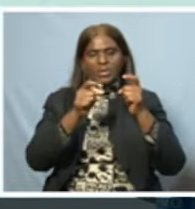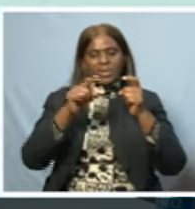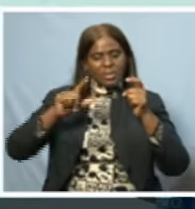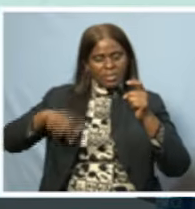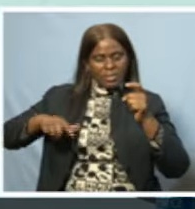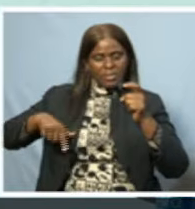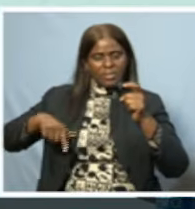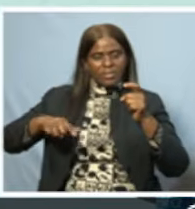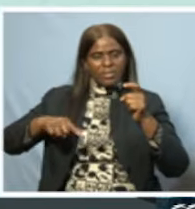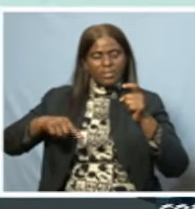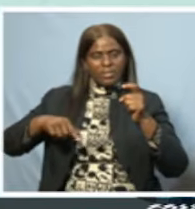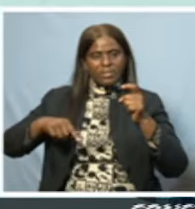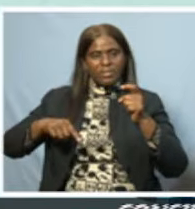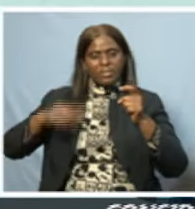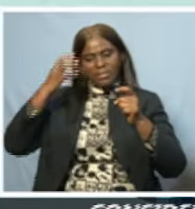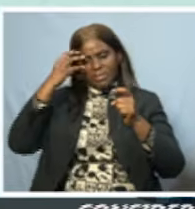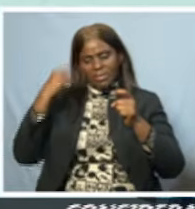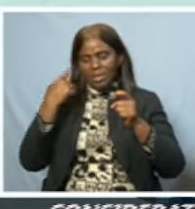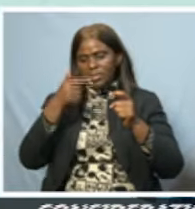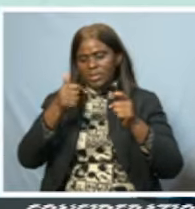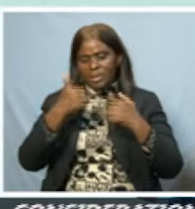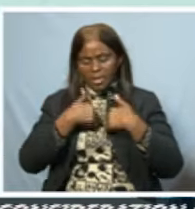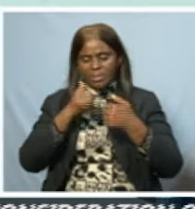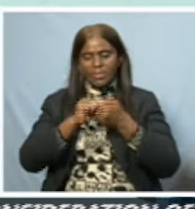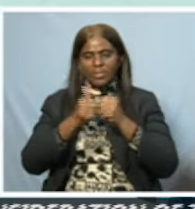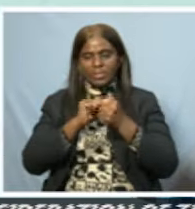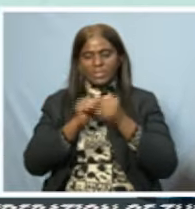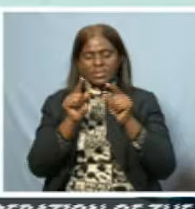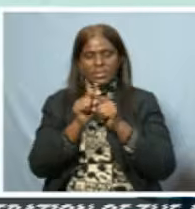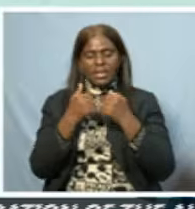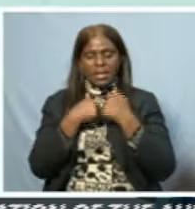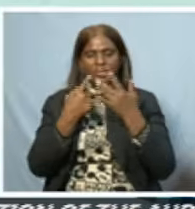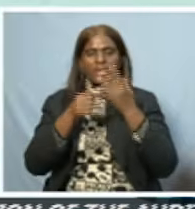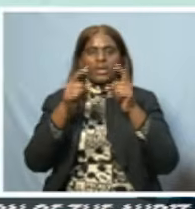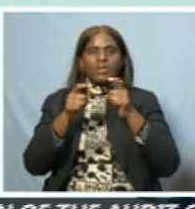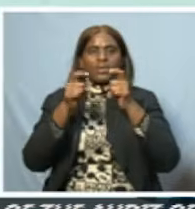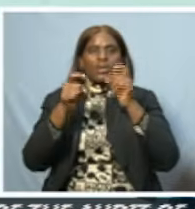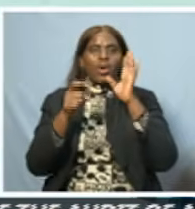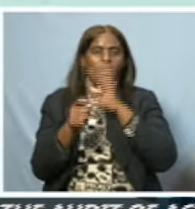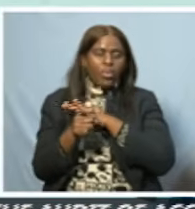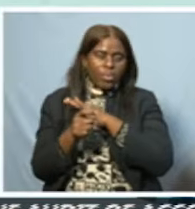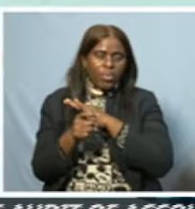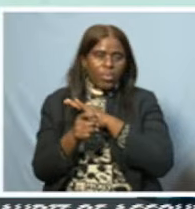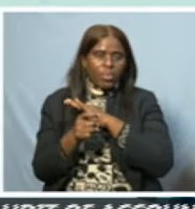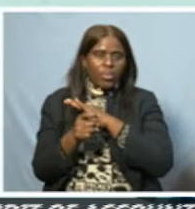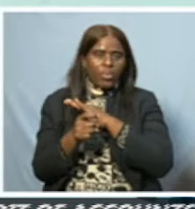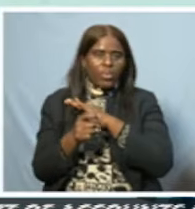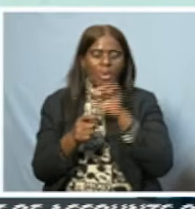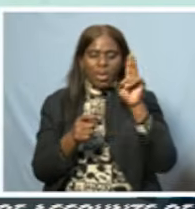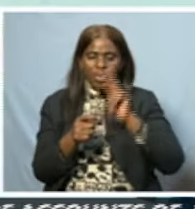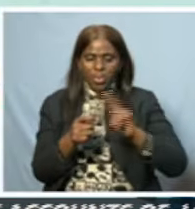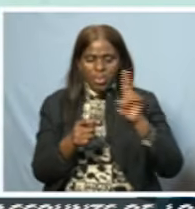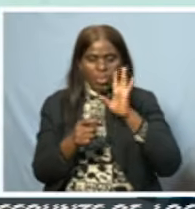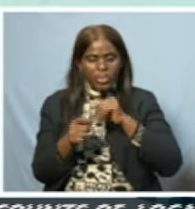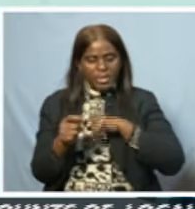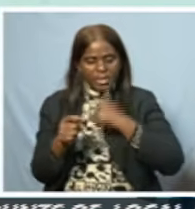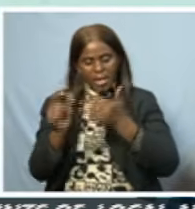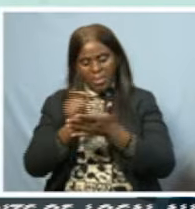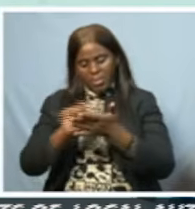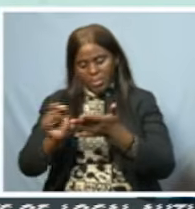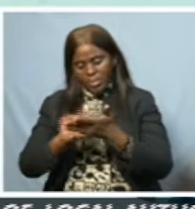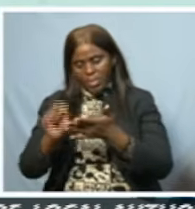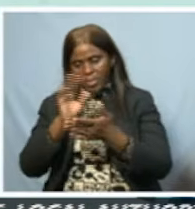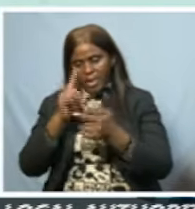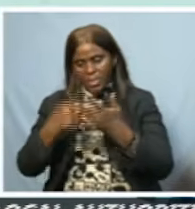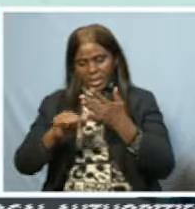delay, the officer who was affected actually has been promoted. We did the usual thing, we wrote, but of